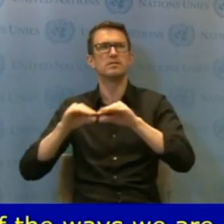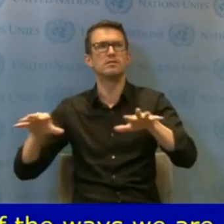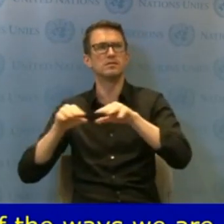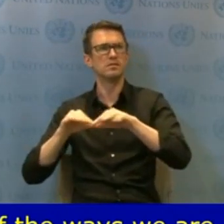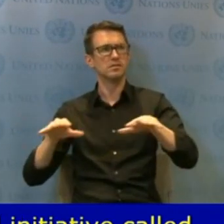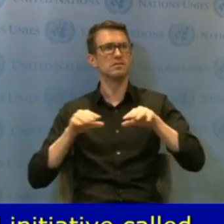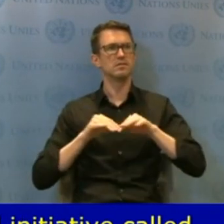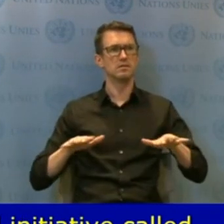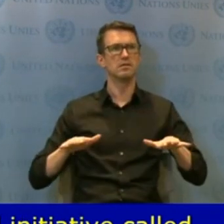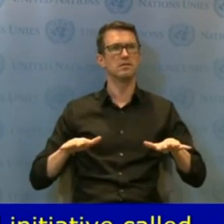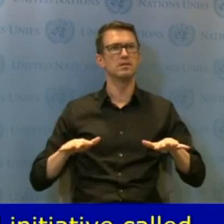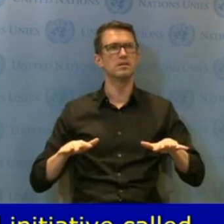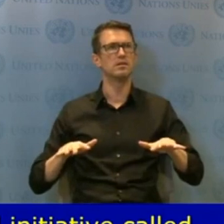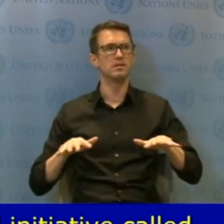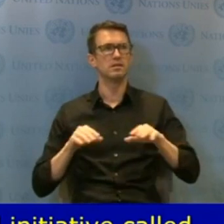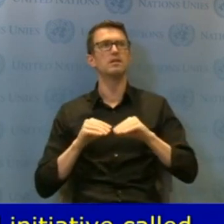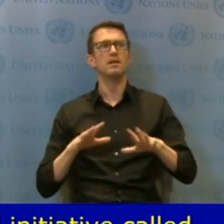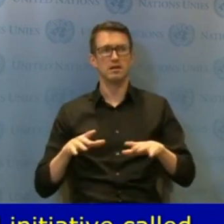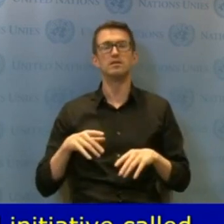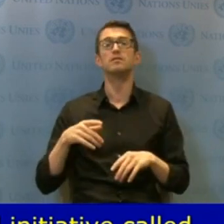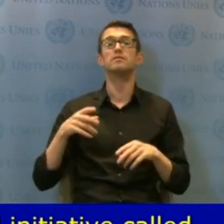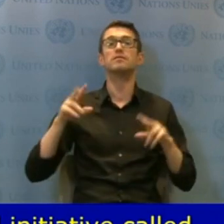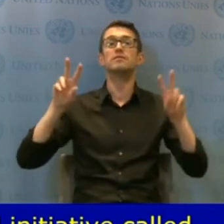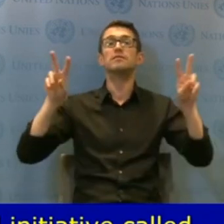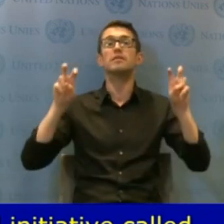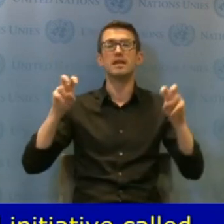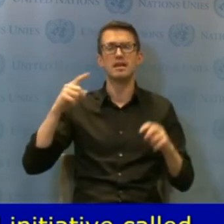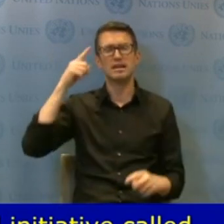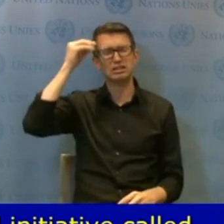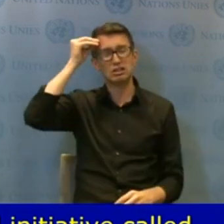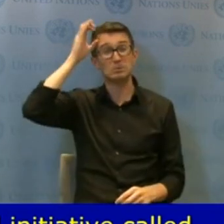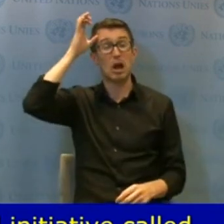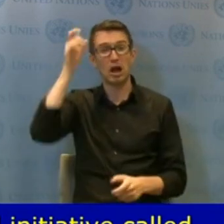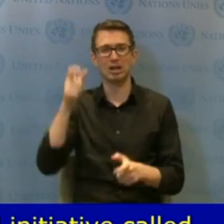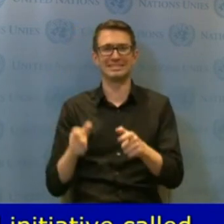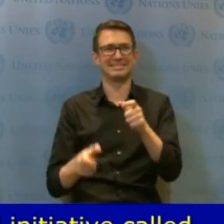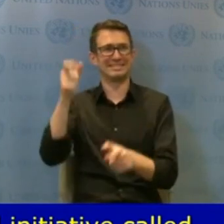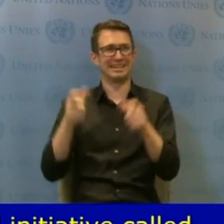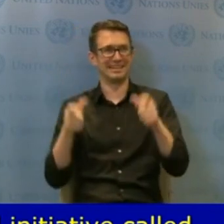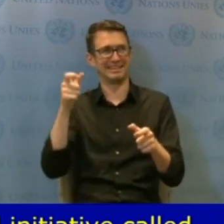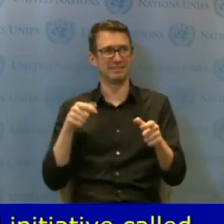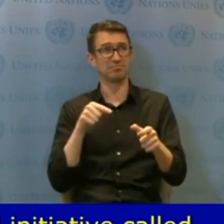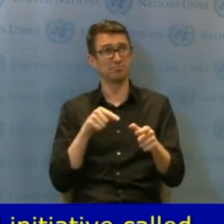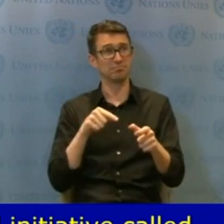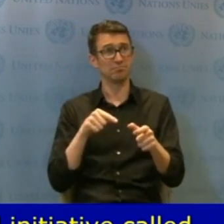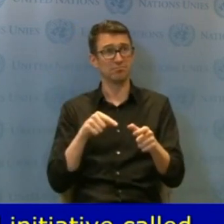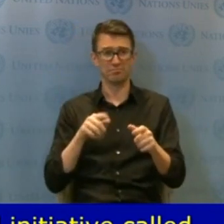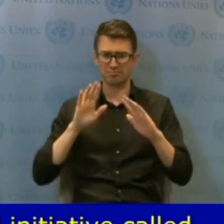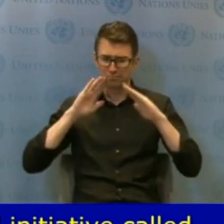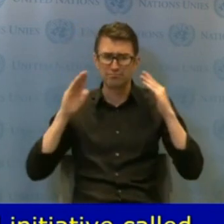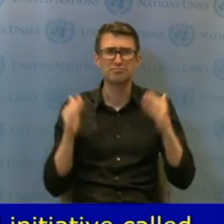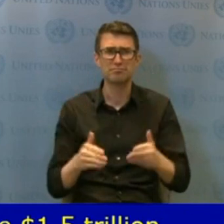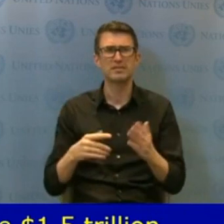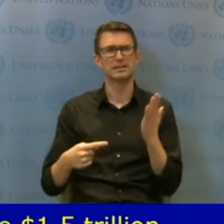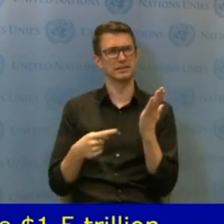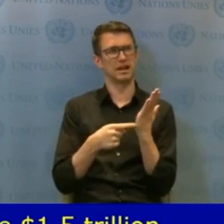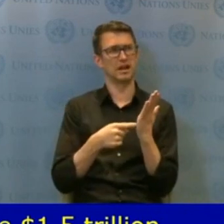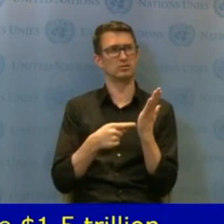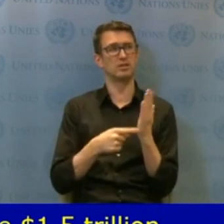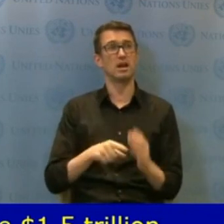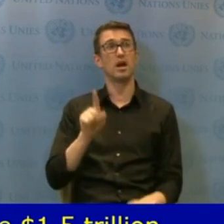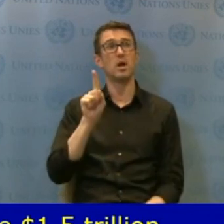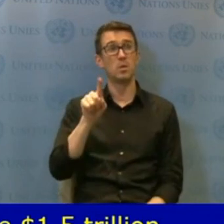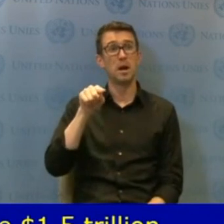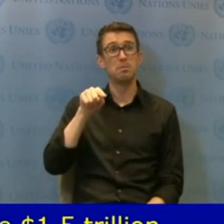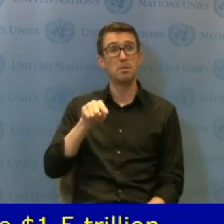to deploy technologies that allow digital services within cities to connect people,